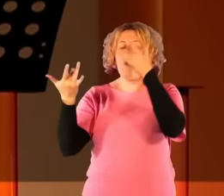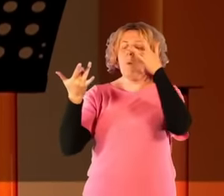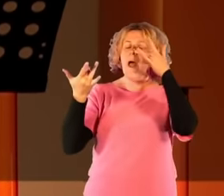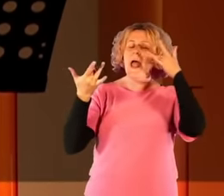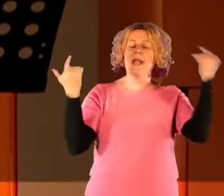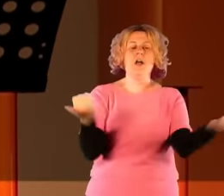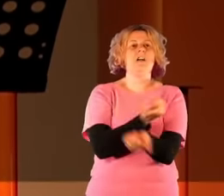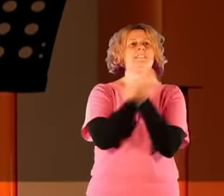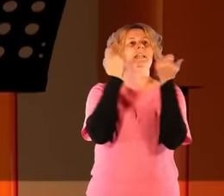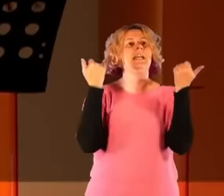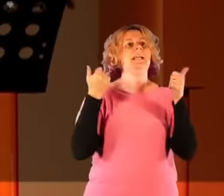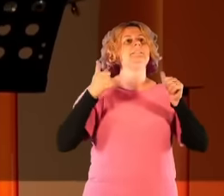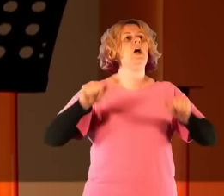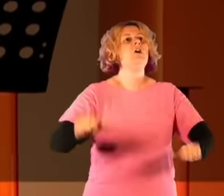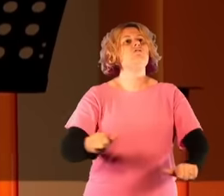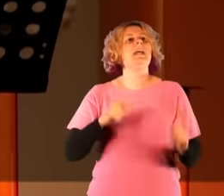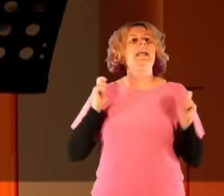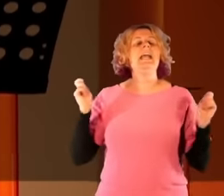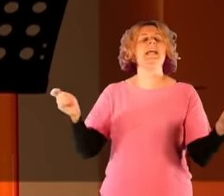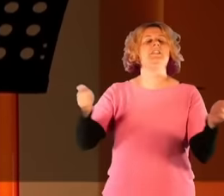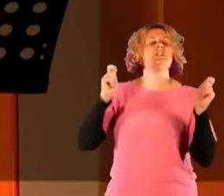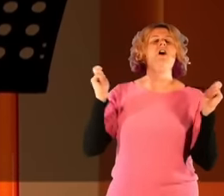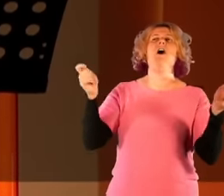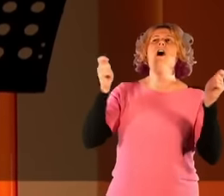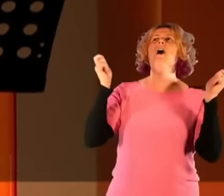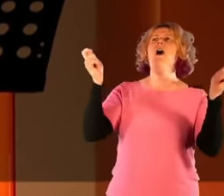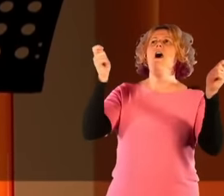wipe away your tears.